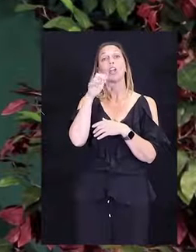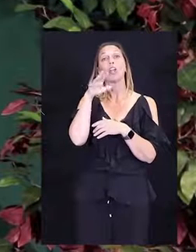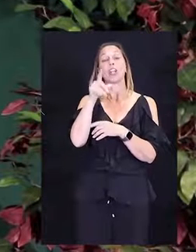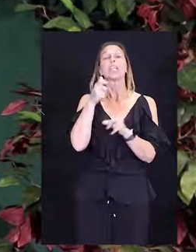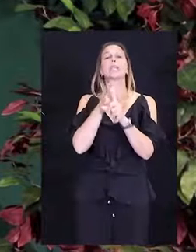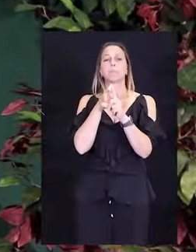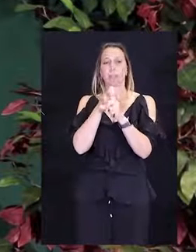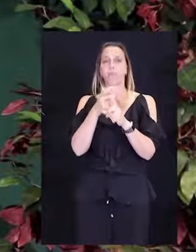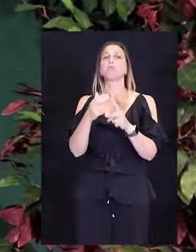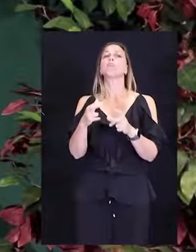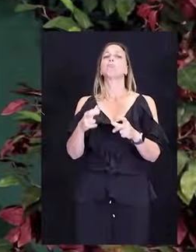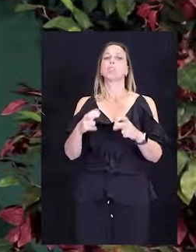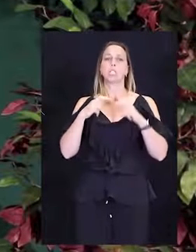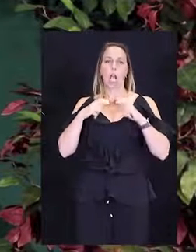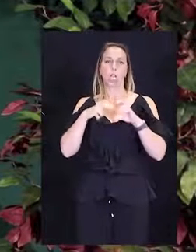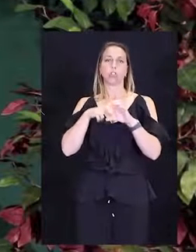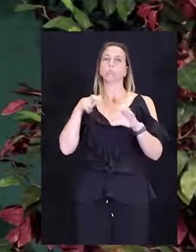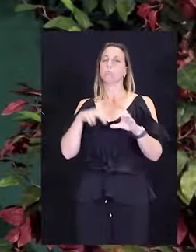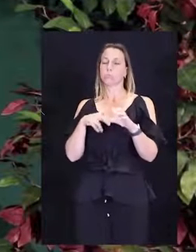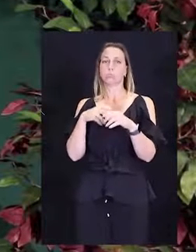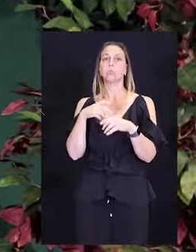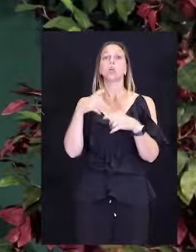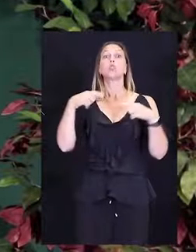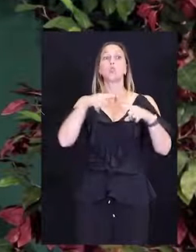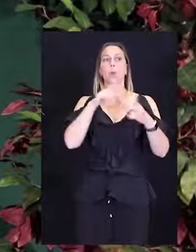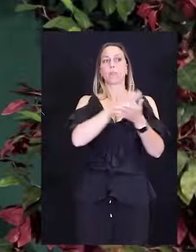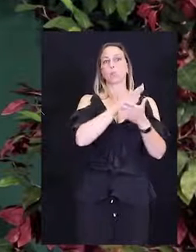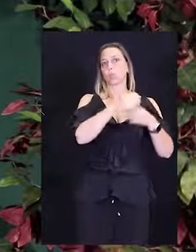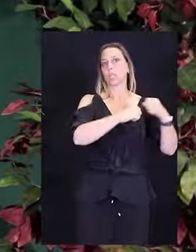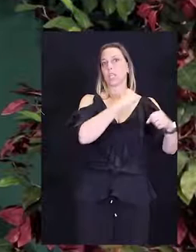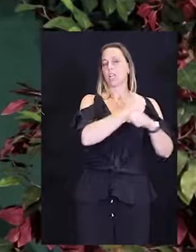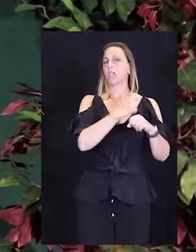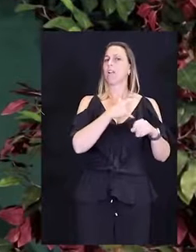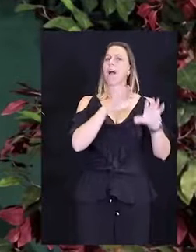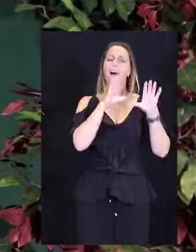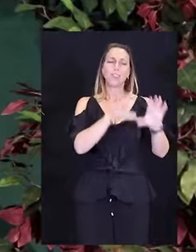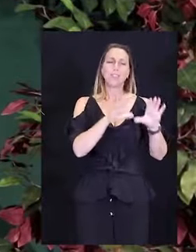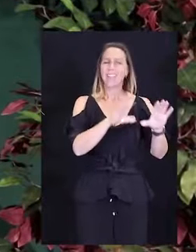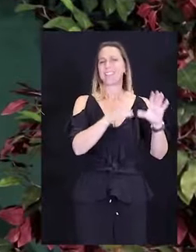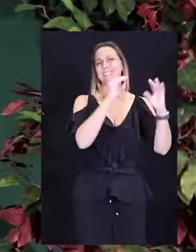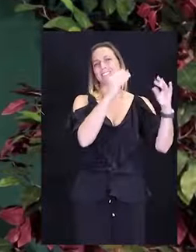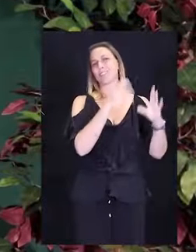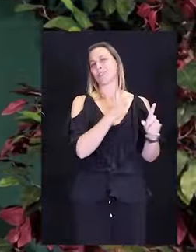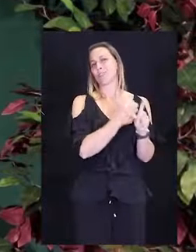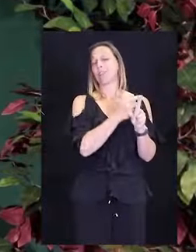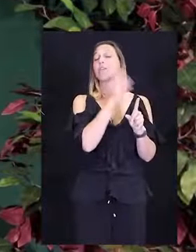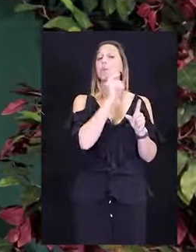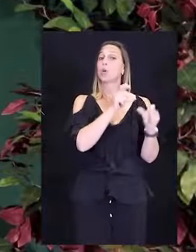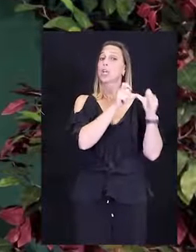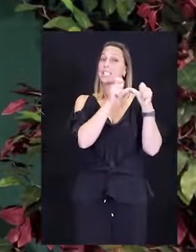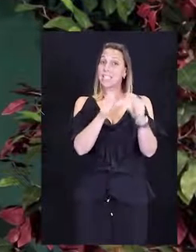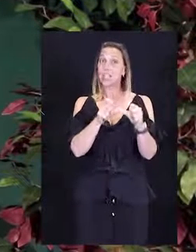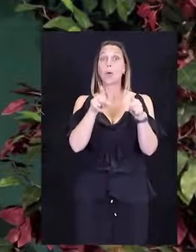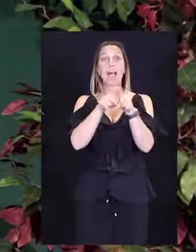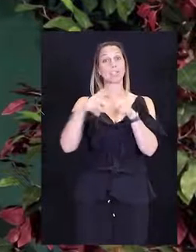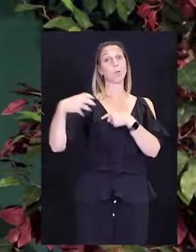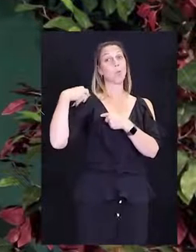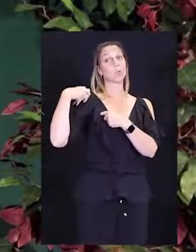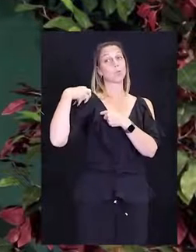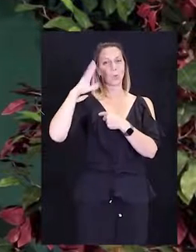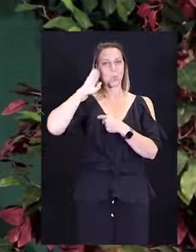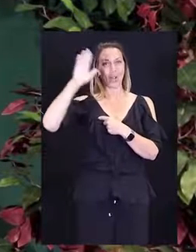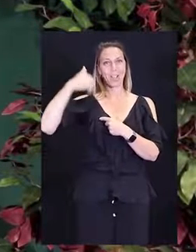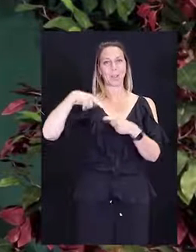retired from being our tech ed teacher midway through the school year. Outstanding in the classroom, and he's going to continue as Coach